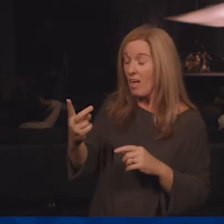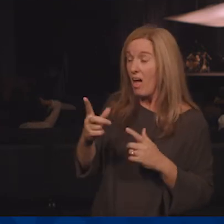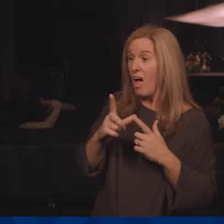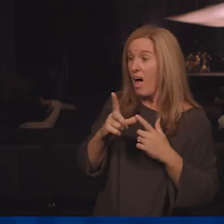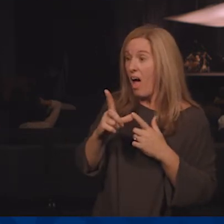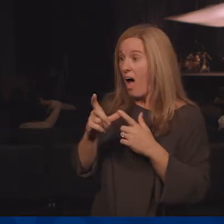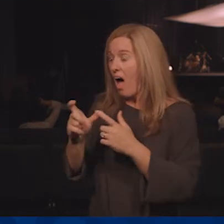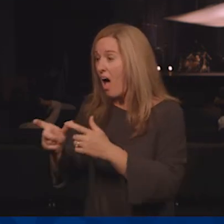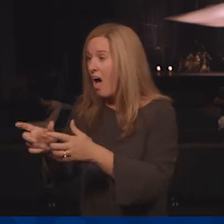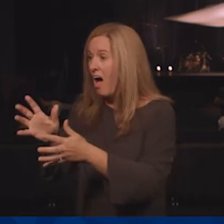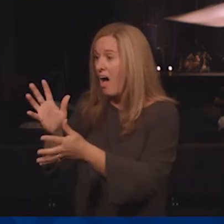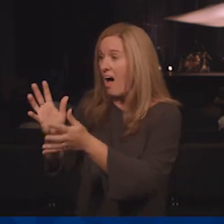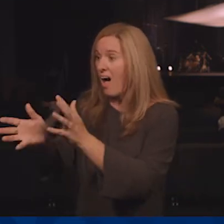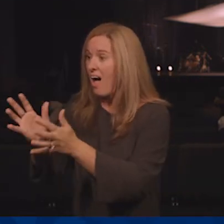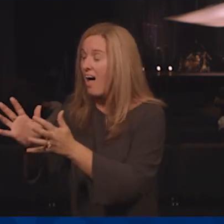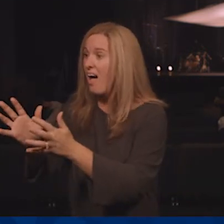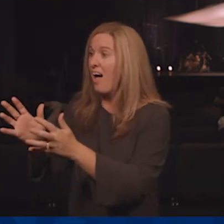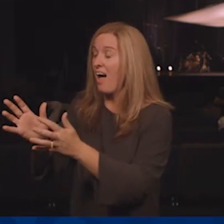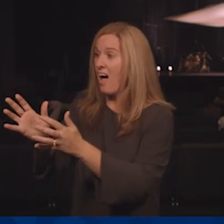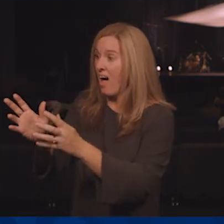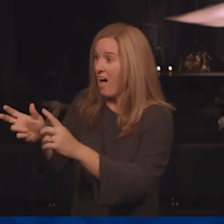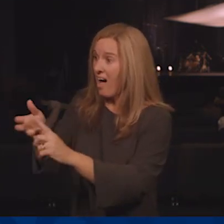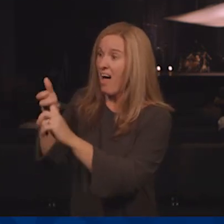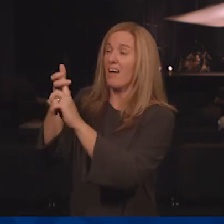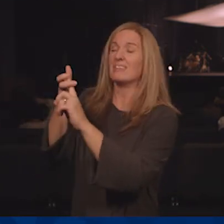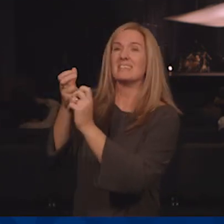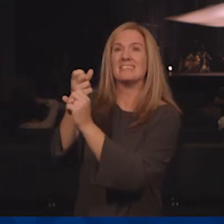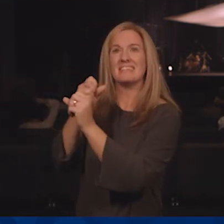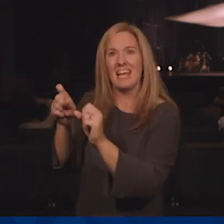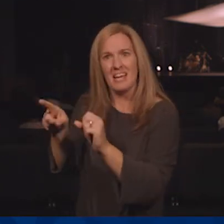he saves them, he saves them.